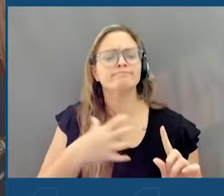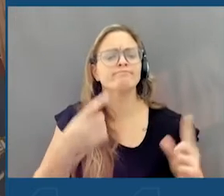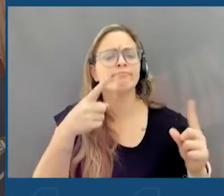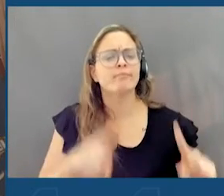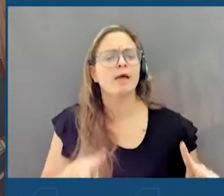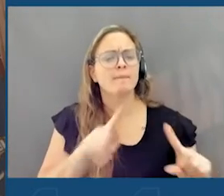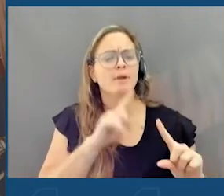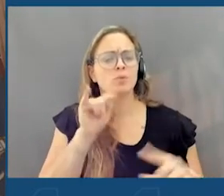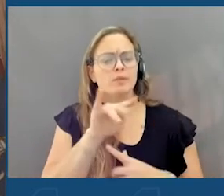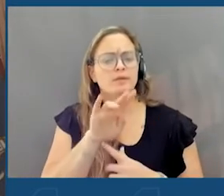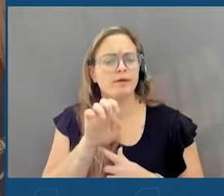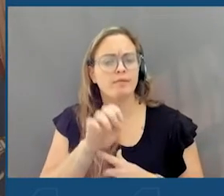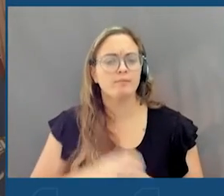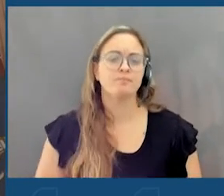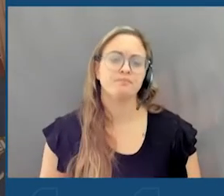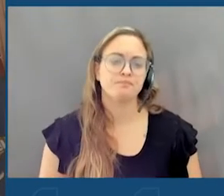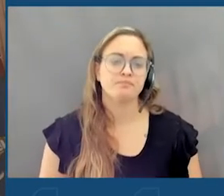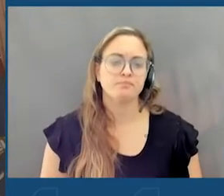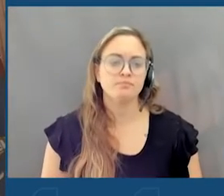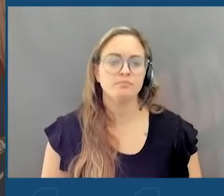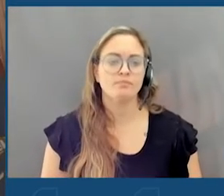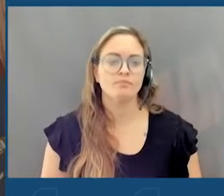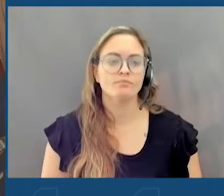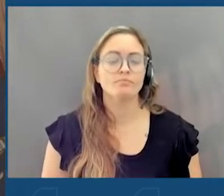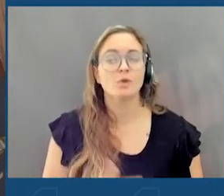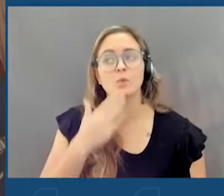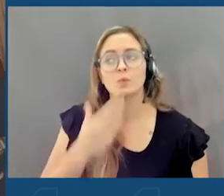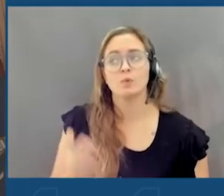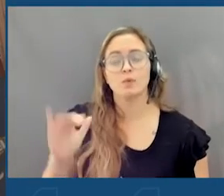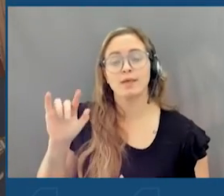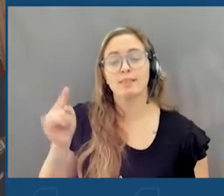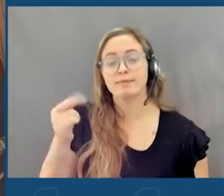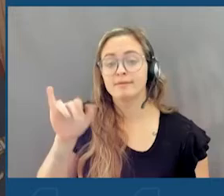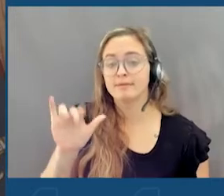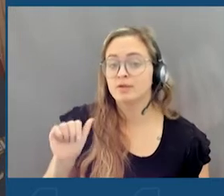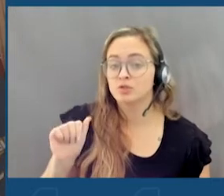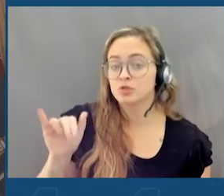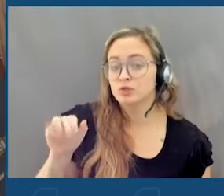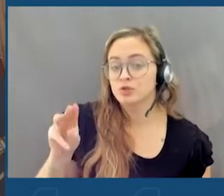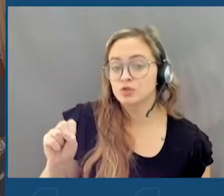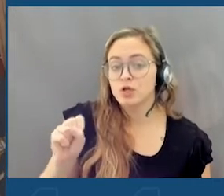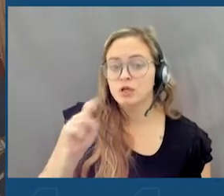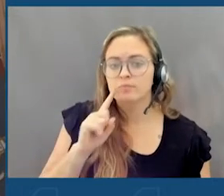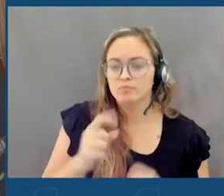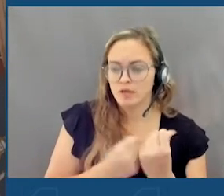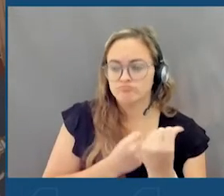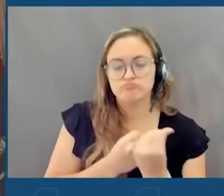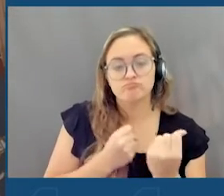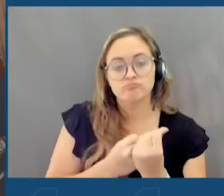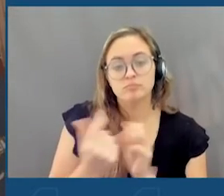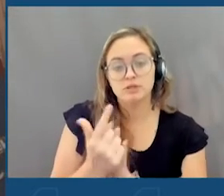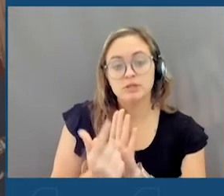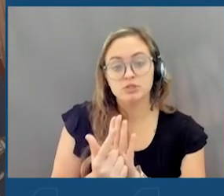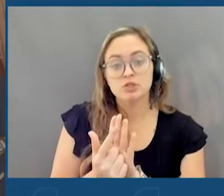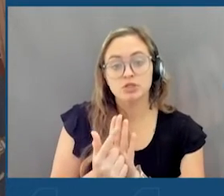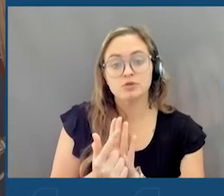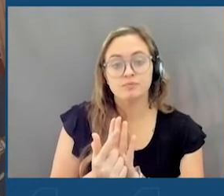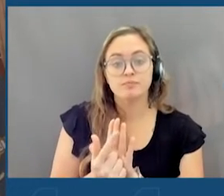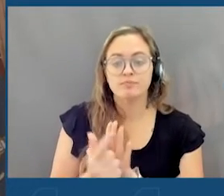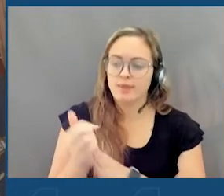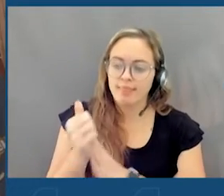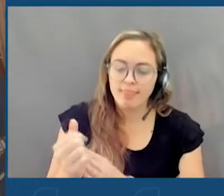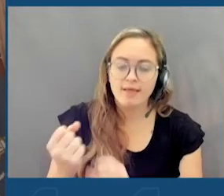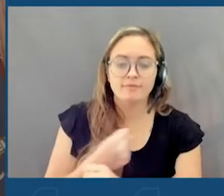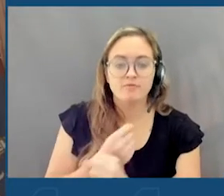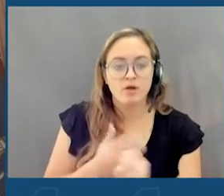title. I wish to thank Attorney General Letitia James, who co-authored this legislation and has led the fight against